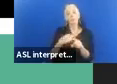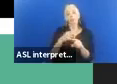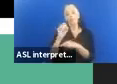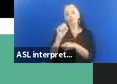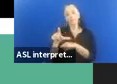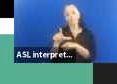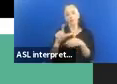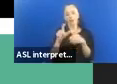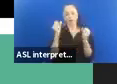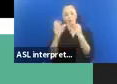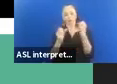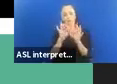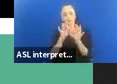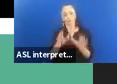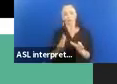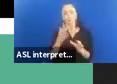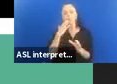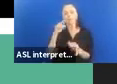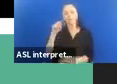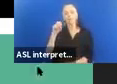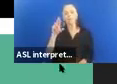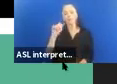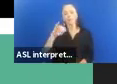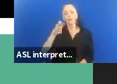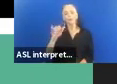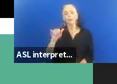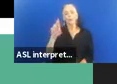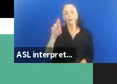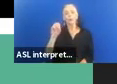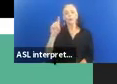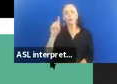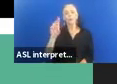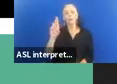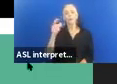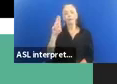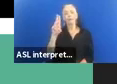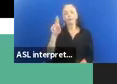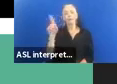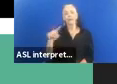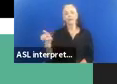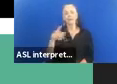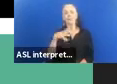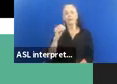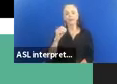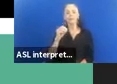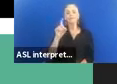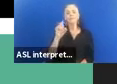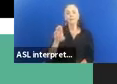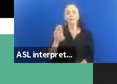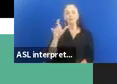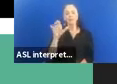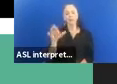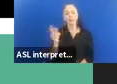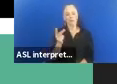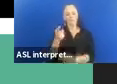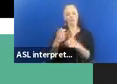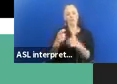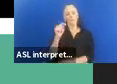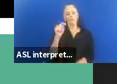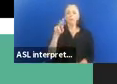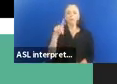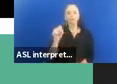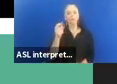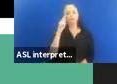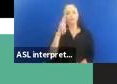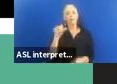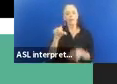today. Thank you, Nora Joy Rodriguez and Deb Taylor of TERPS for Bay Area Resistance, who will be our ASL interpreters today.